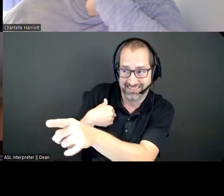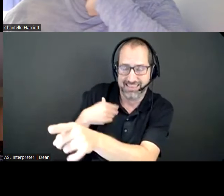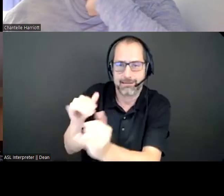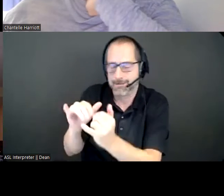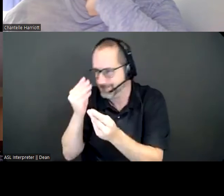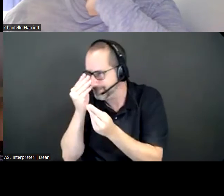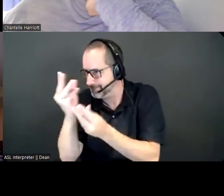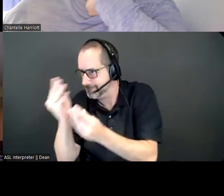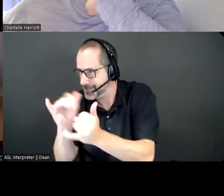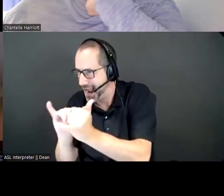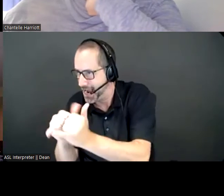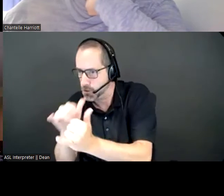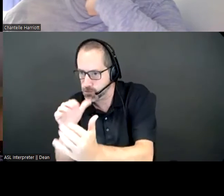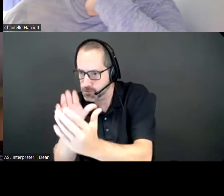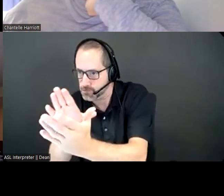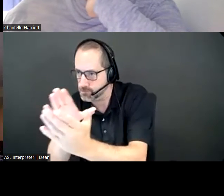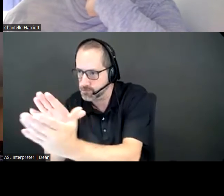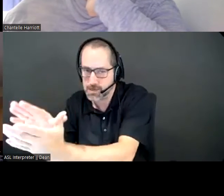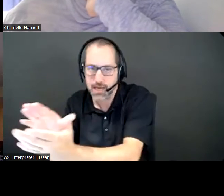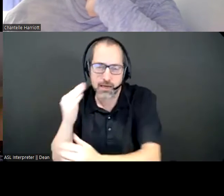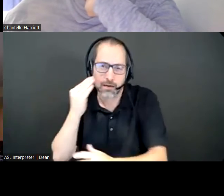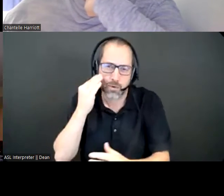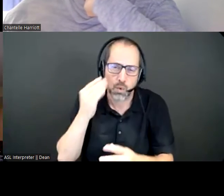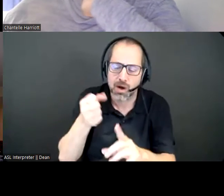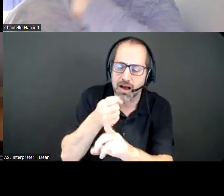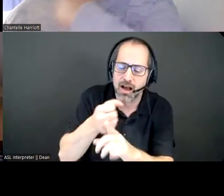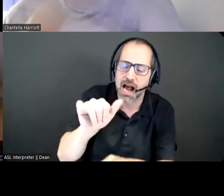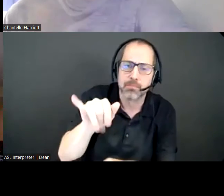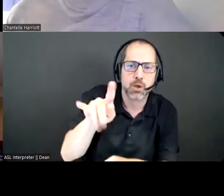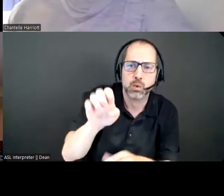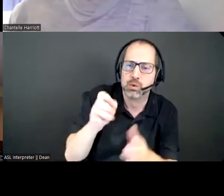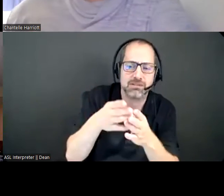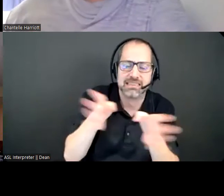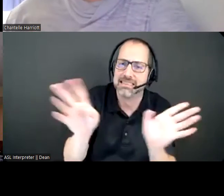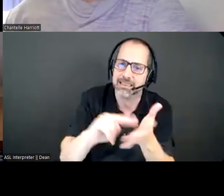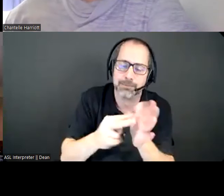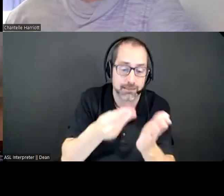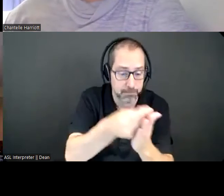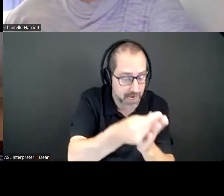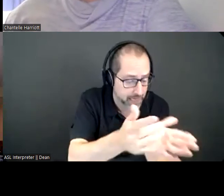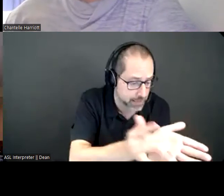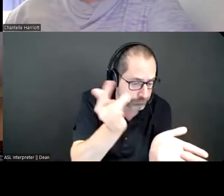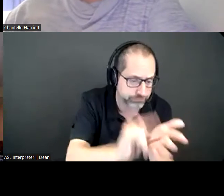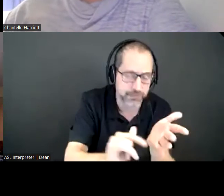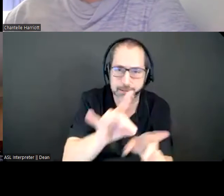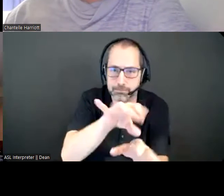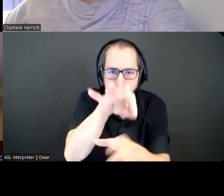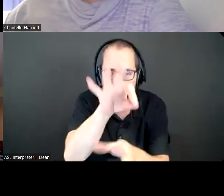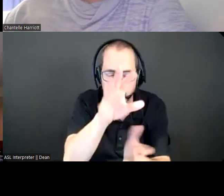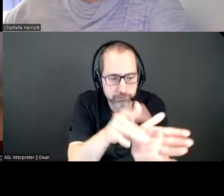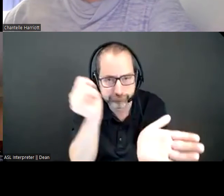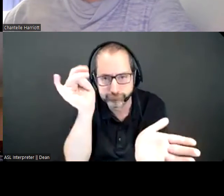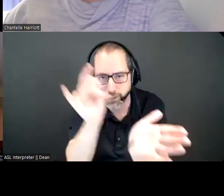all know the different kinds of abuses that there are, from financial and spiritual and so on.